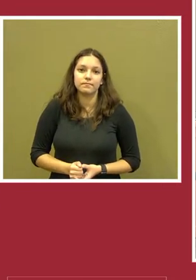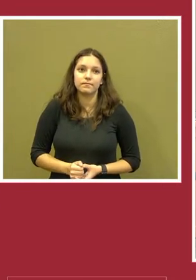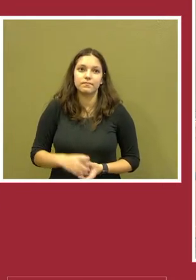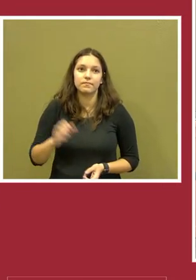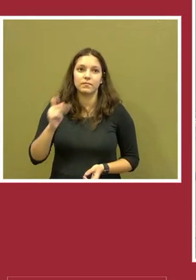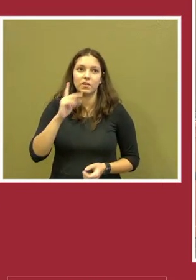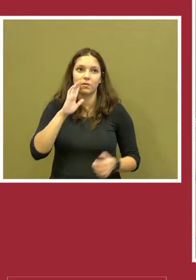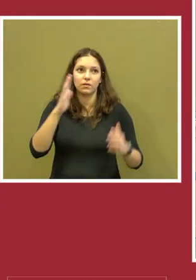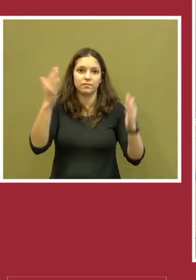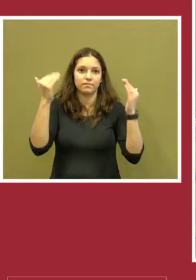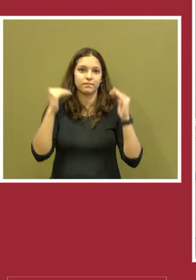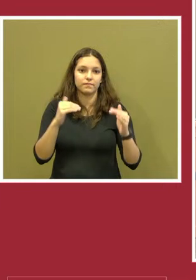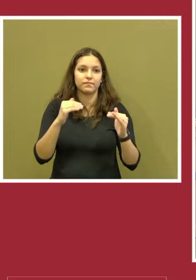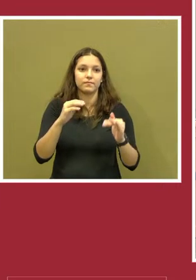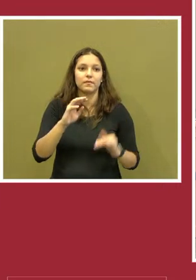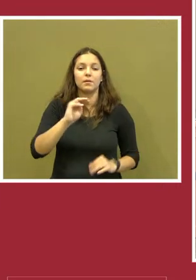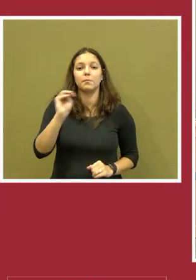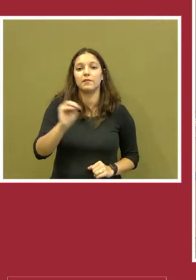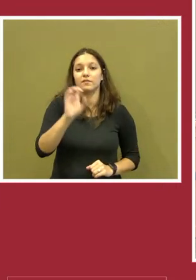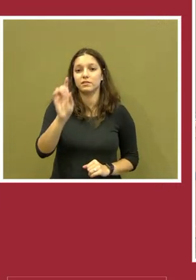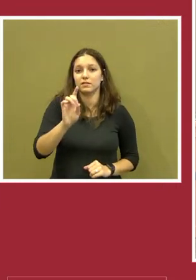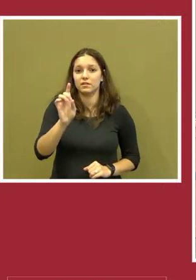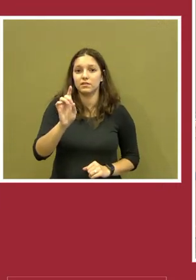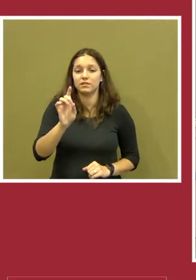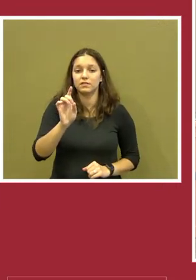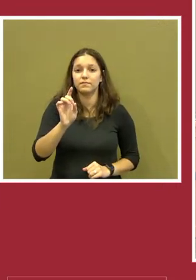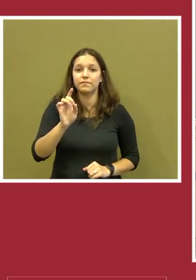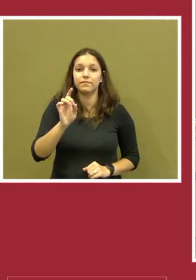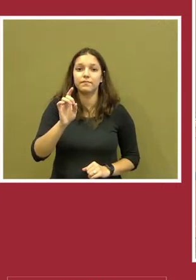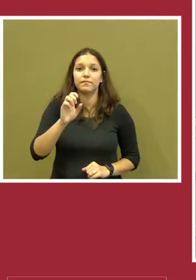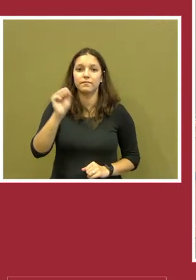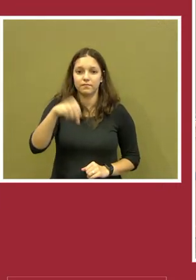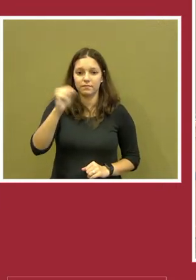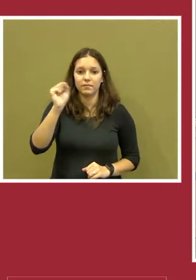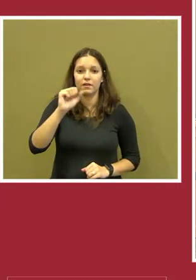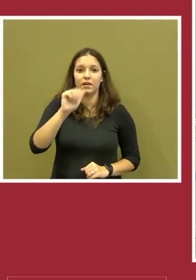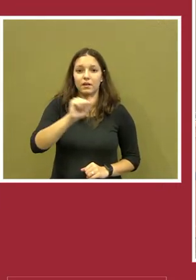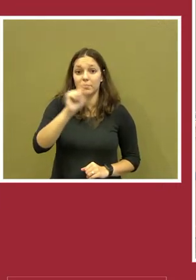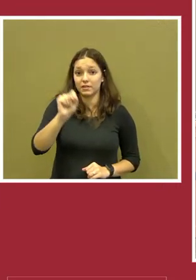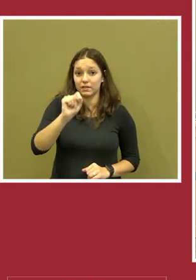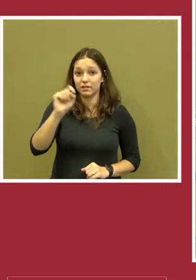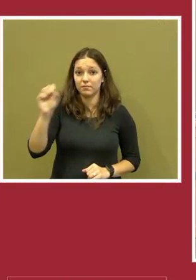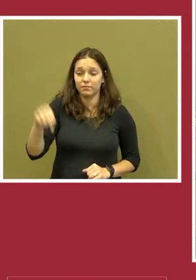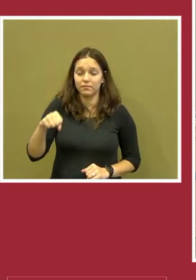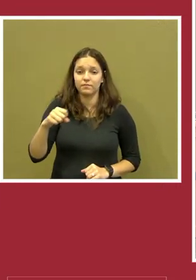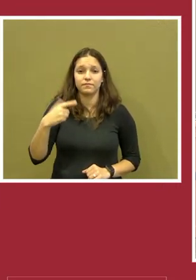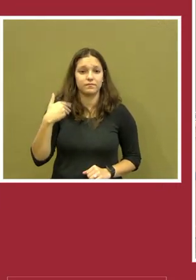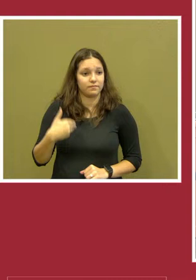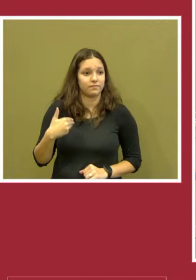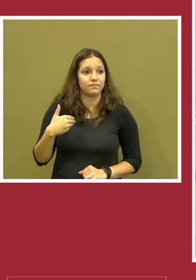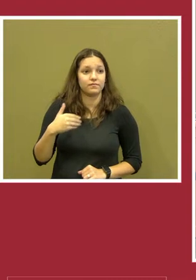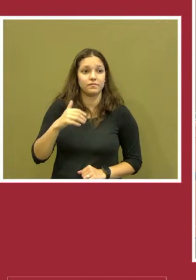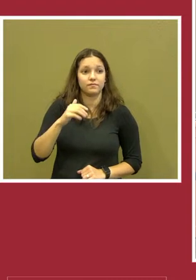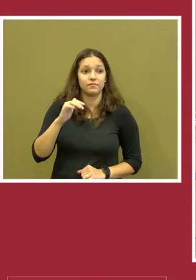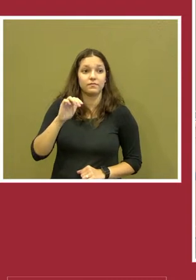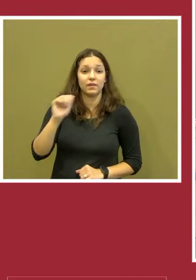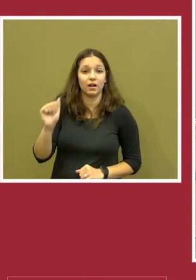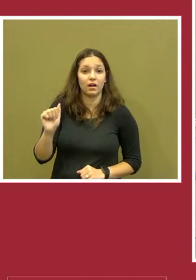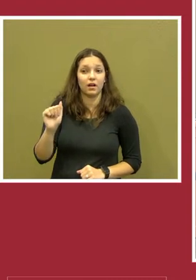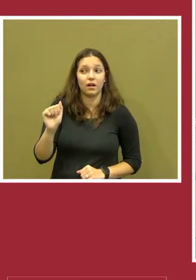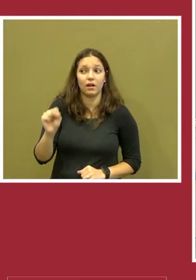Okay, we will move to Director McPherson Douglas. Aye. Director Tatum? Aye. And I am an aye. Motion.